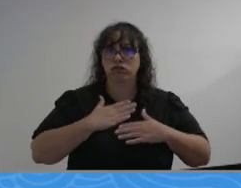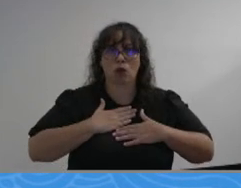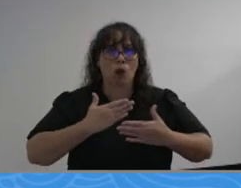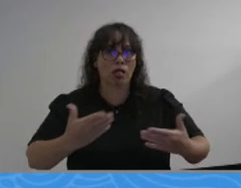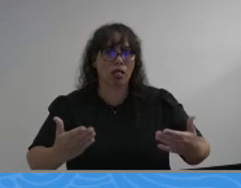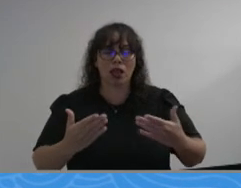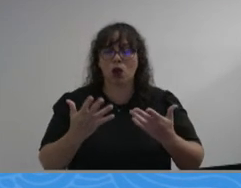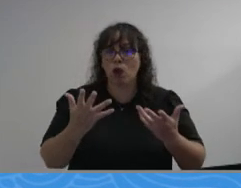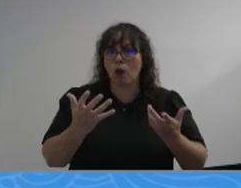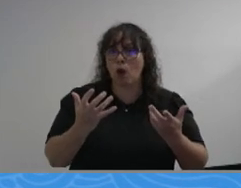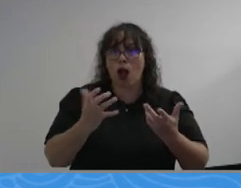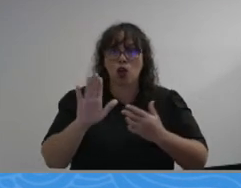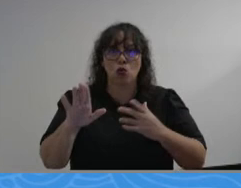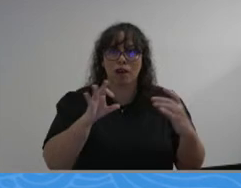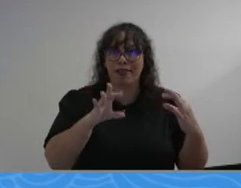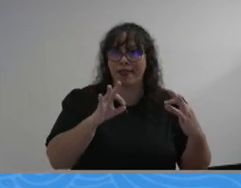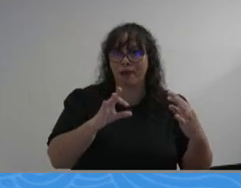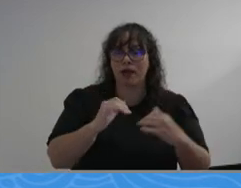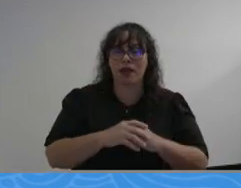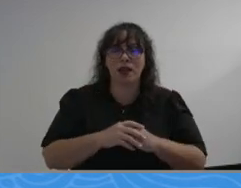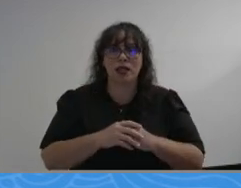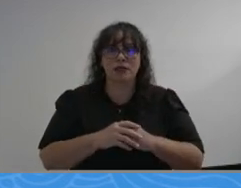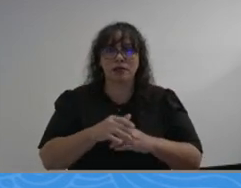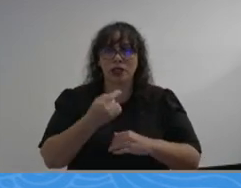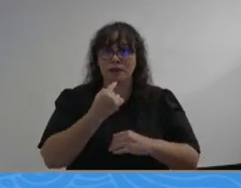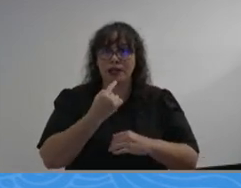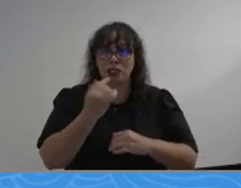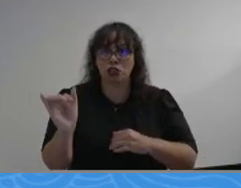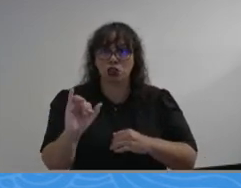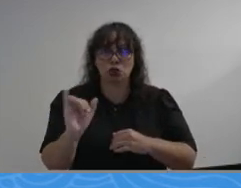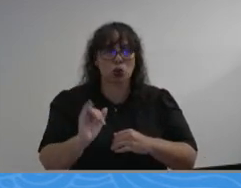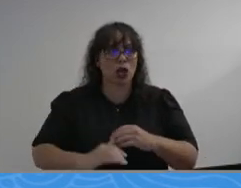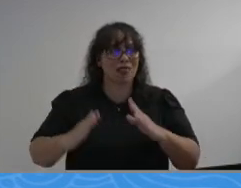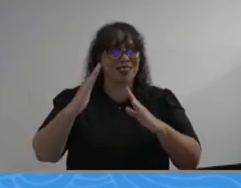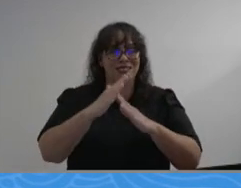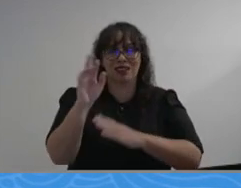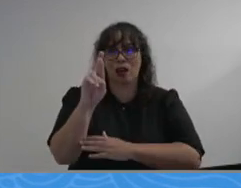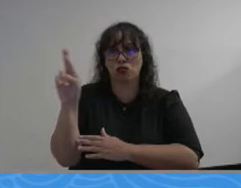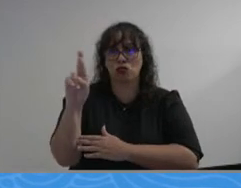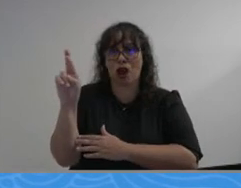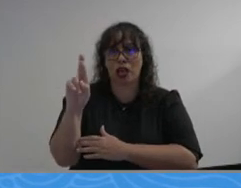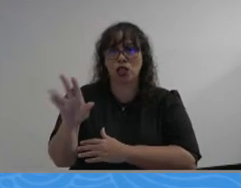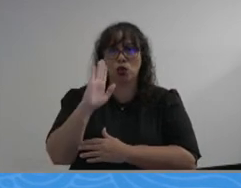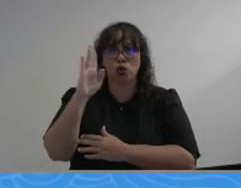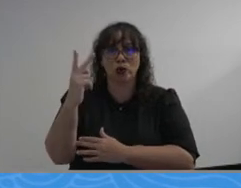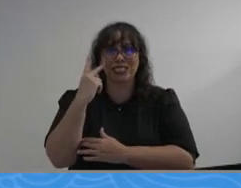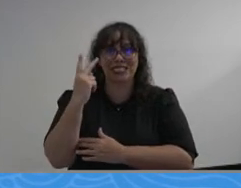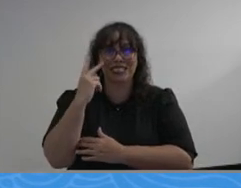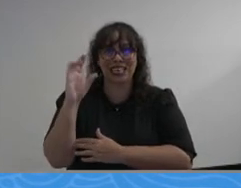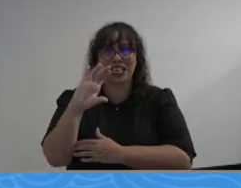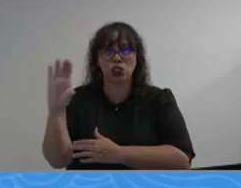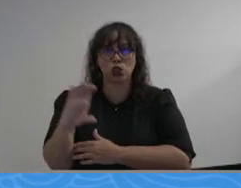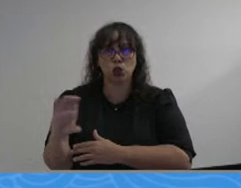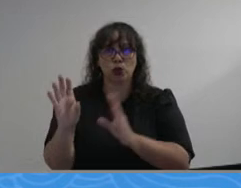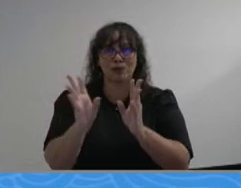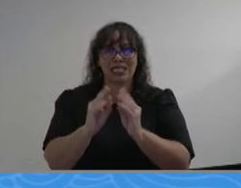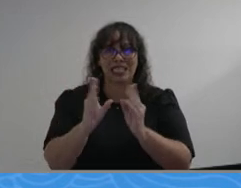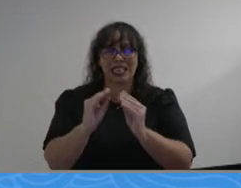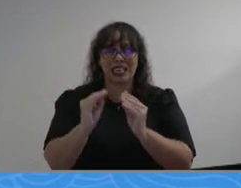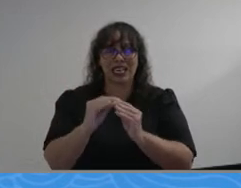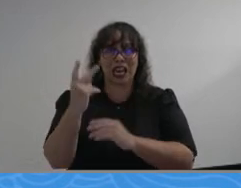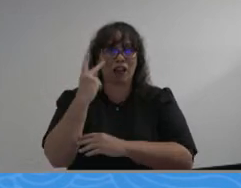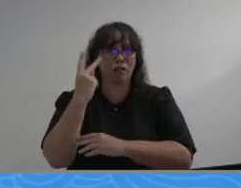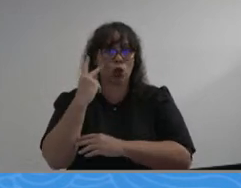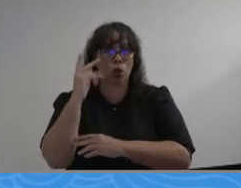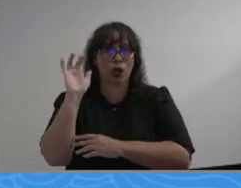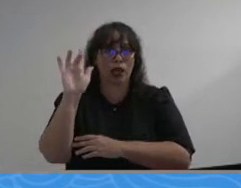love to get some more of your feedback. Just to mention, on the top right corner, you will see on your Zoom meeting a view.